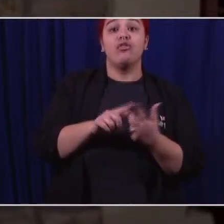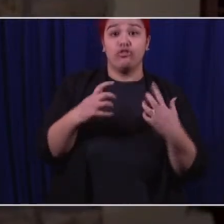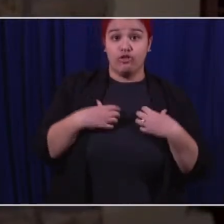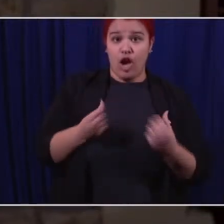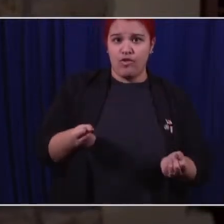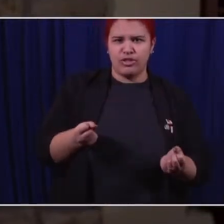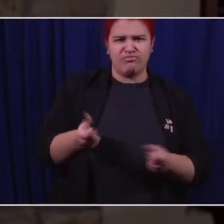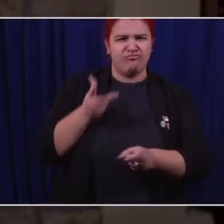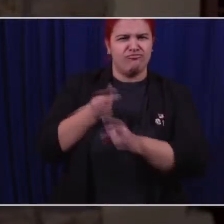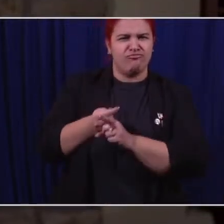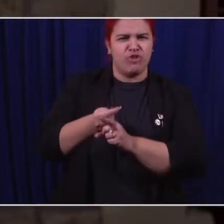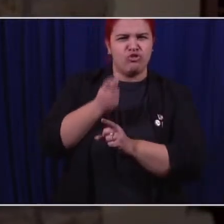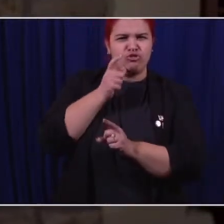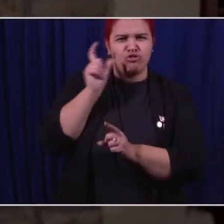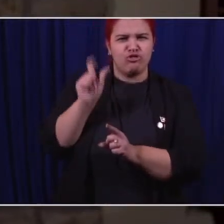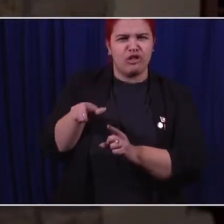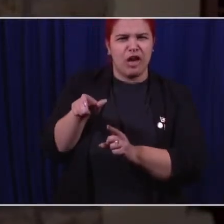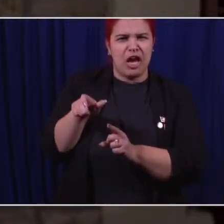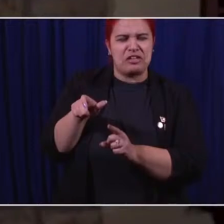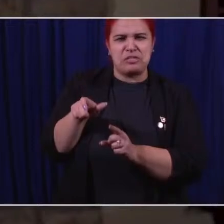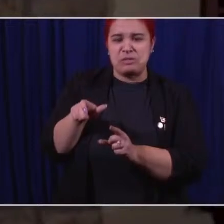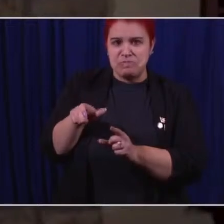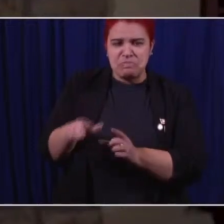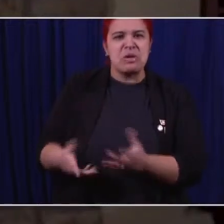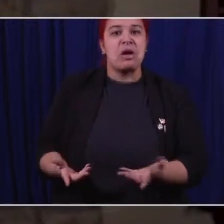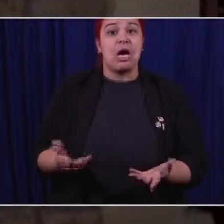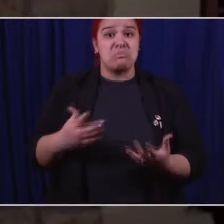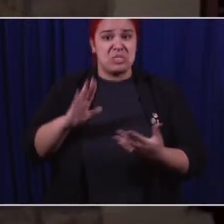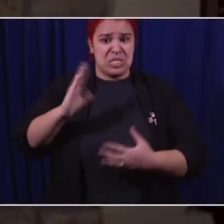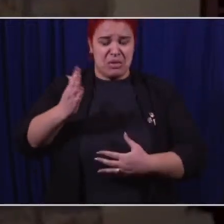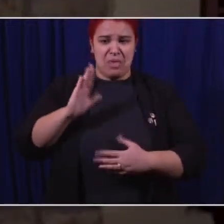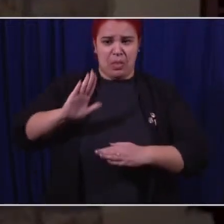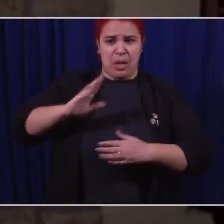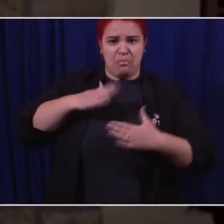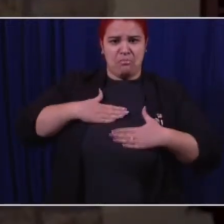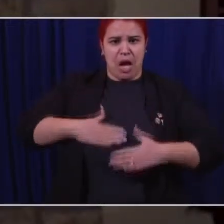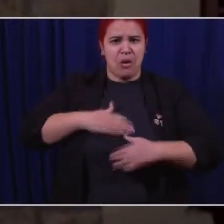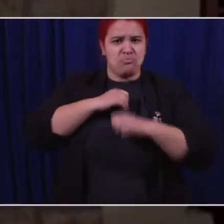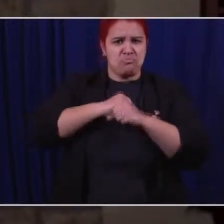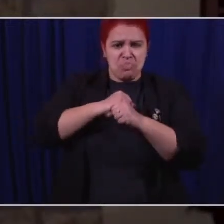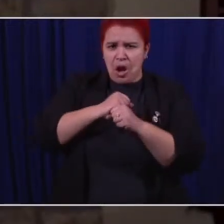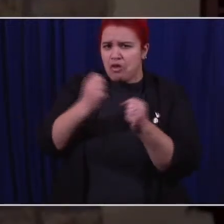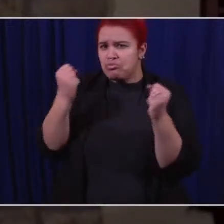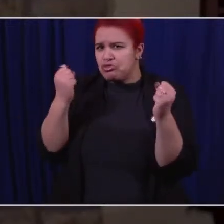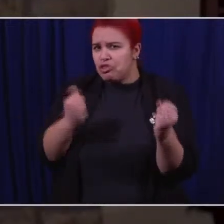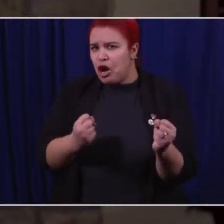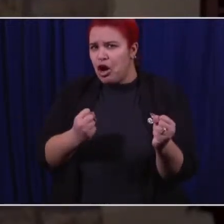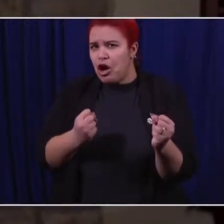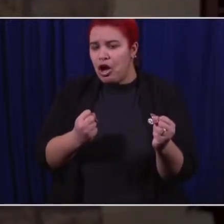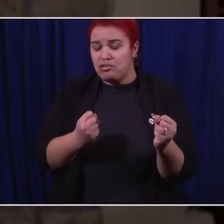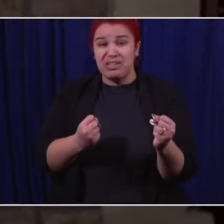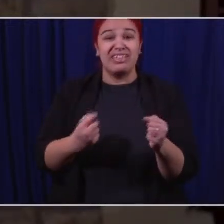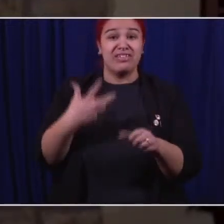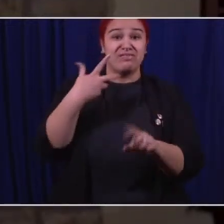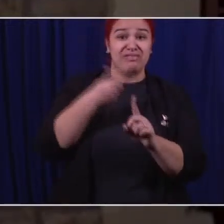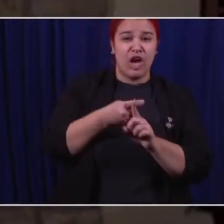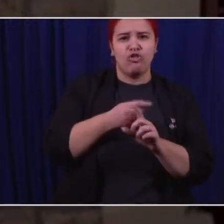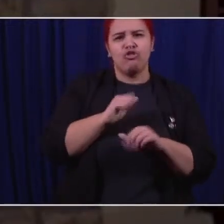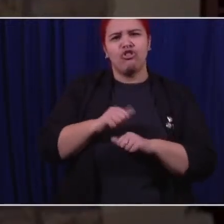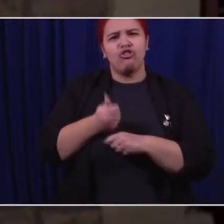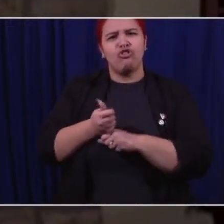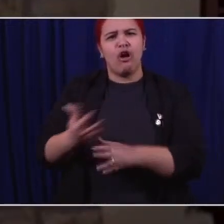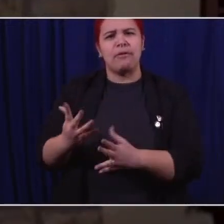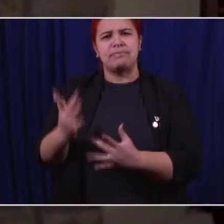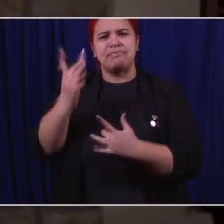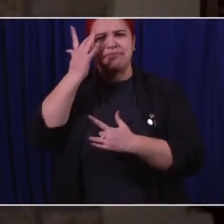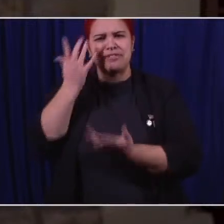The immunity appears to be pretty durable. And with such scarcity of vaccines, doesn't it make sense to get them into the